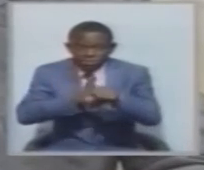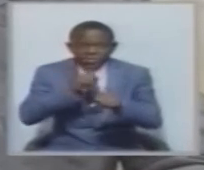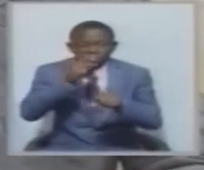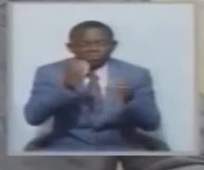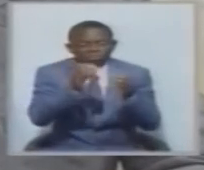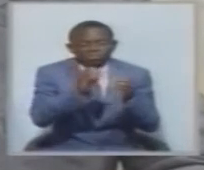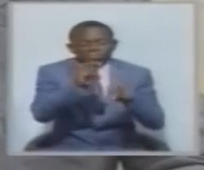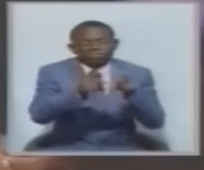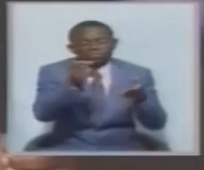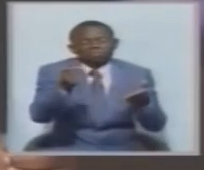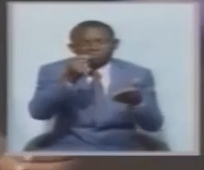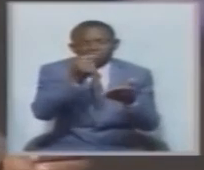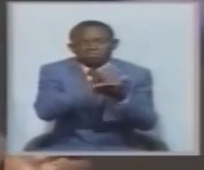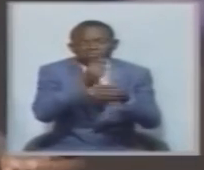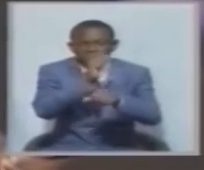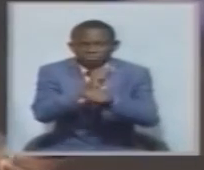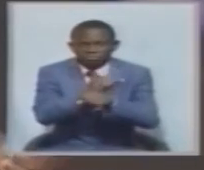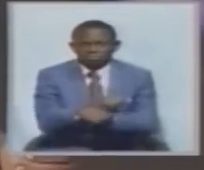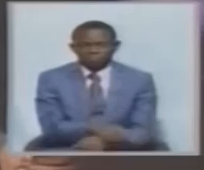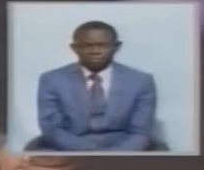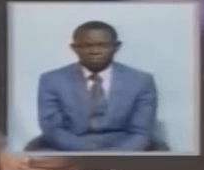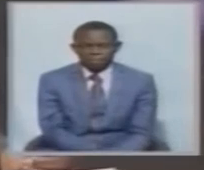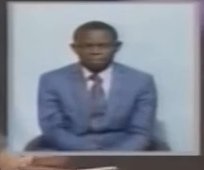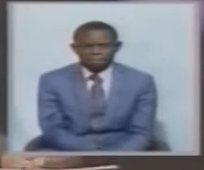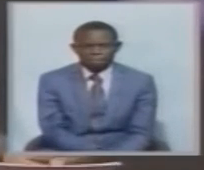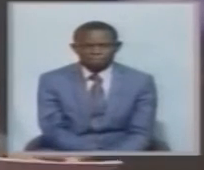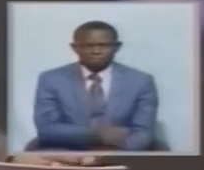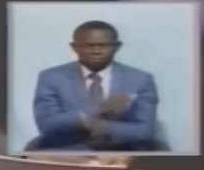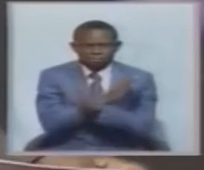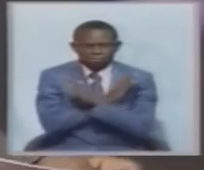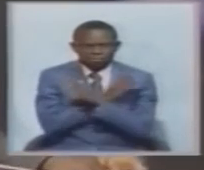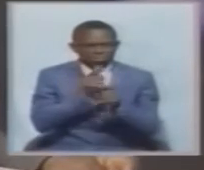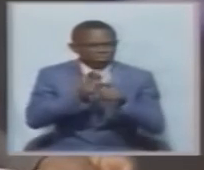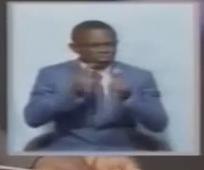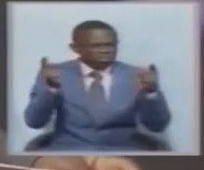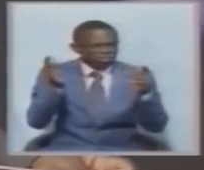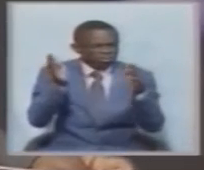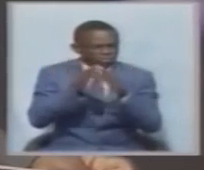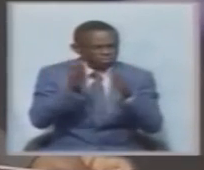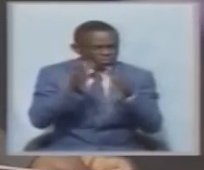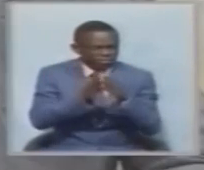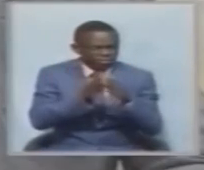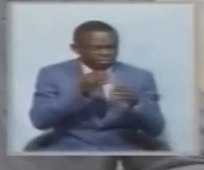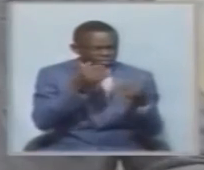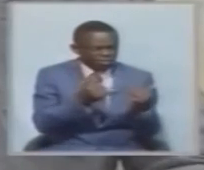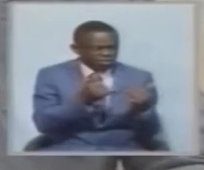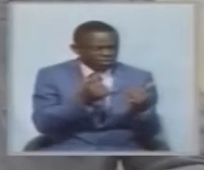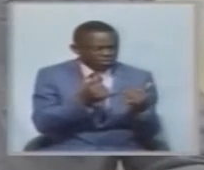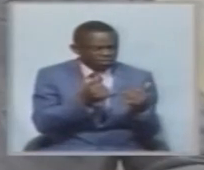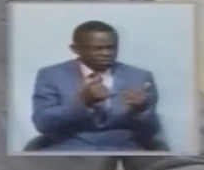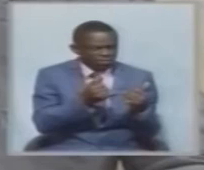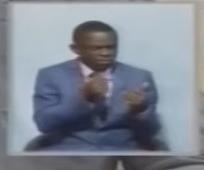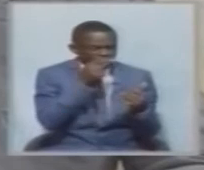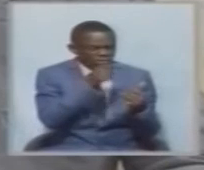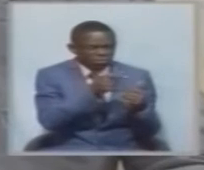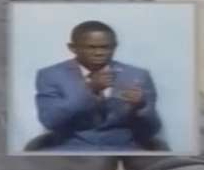Hosting a big meeting like this one, what does that say about investor confidence, investor ratings for the country? Well, when you host a meeting like